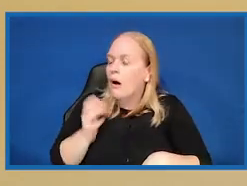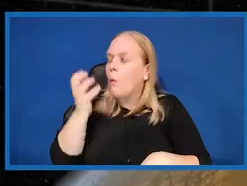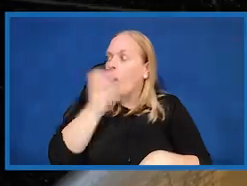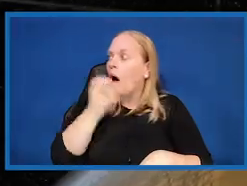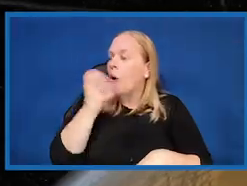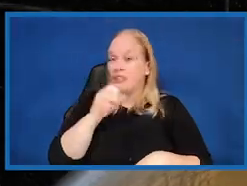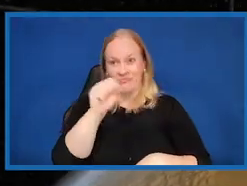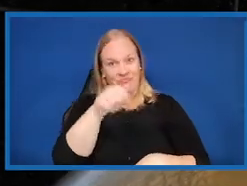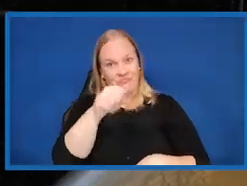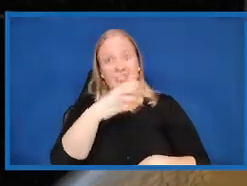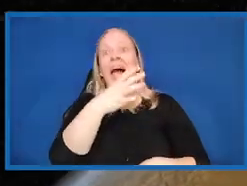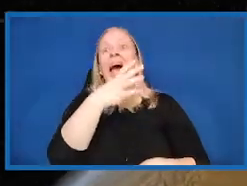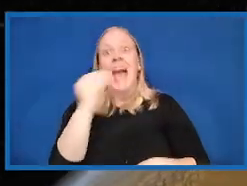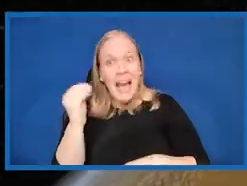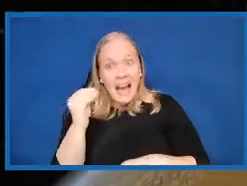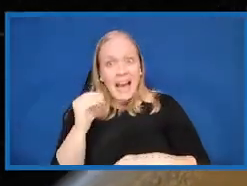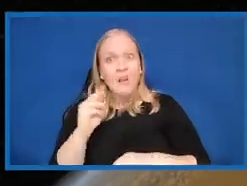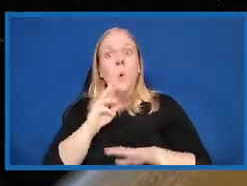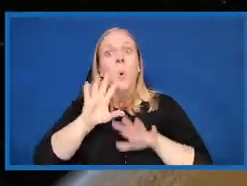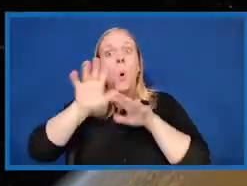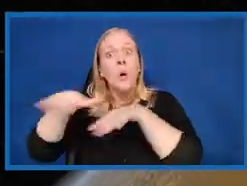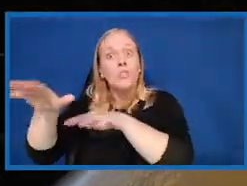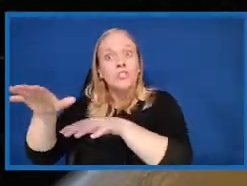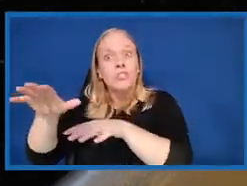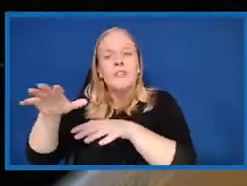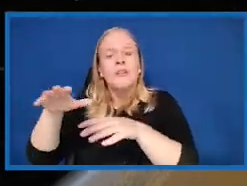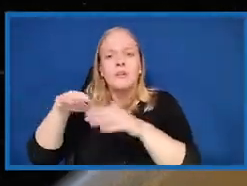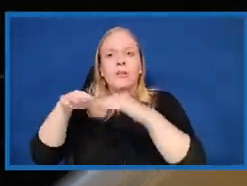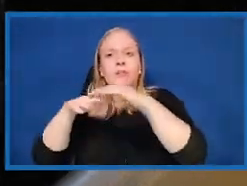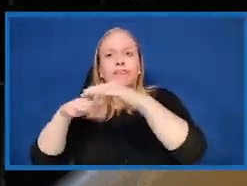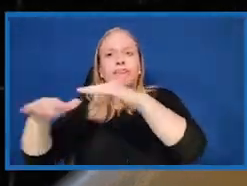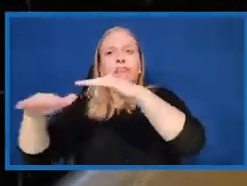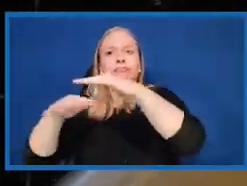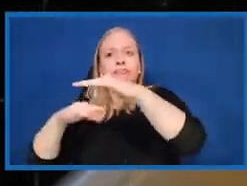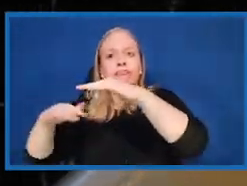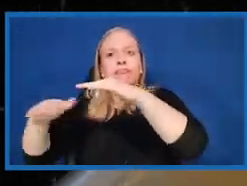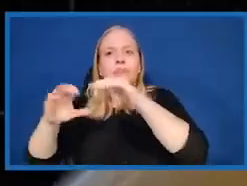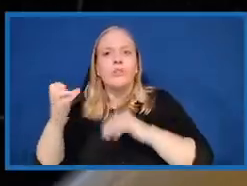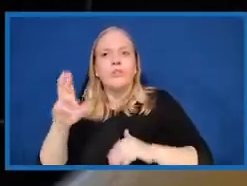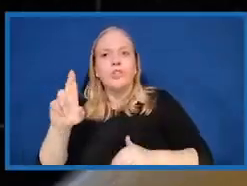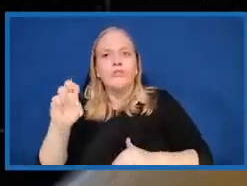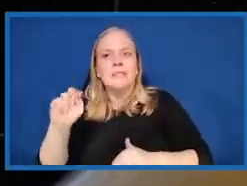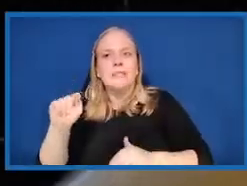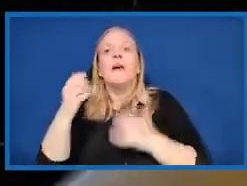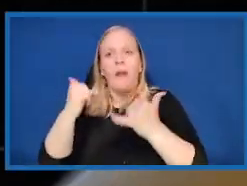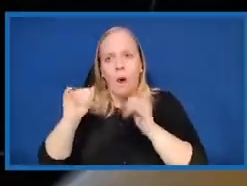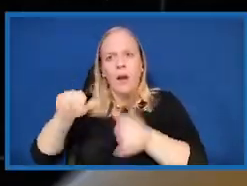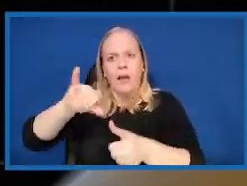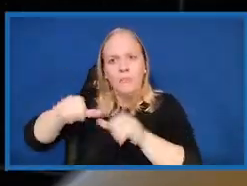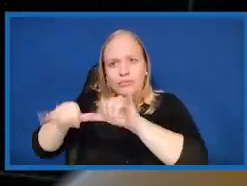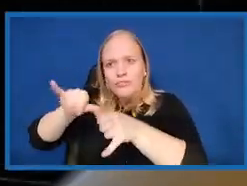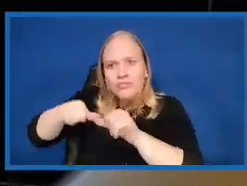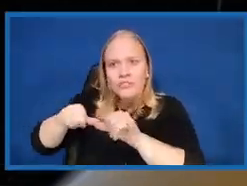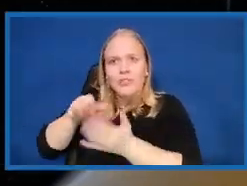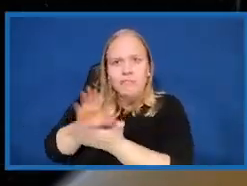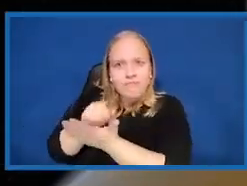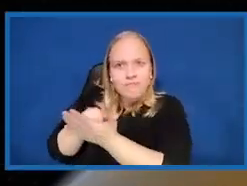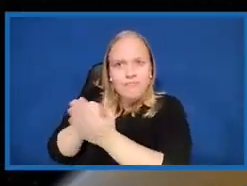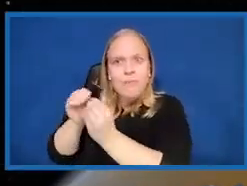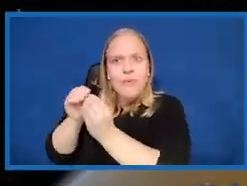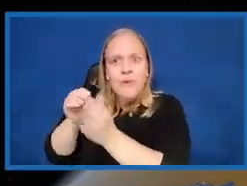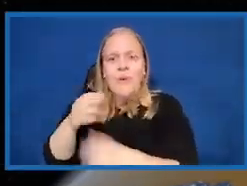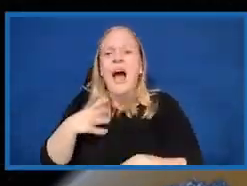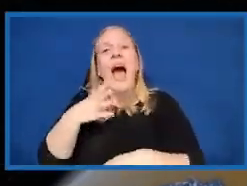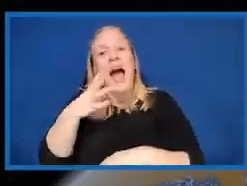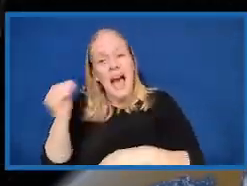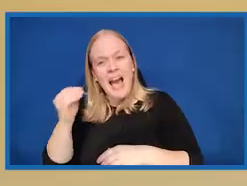information about the currents on the ocean. And on top of that, will give us a better range resolution and discrimination of